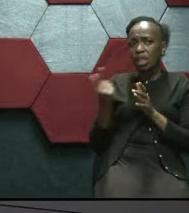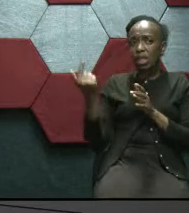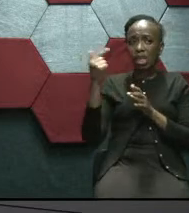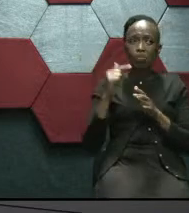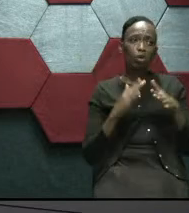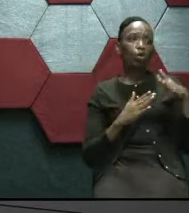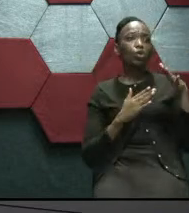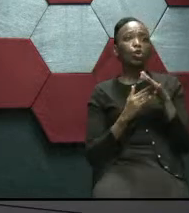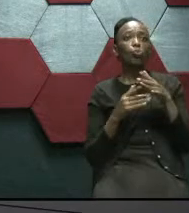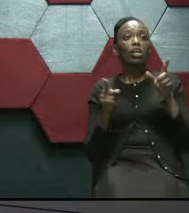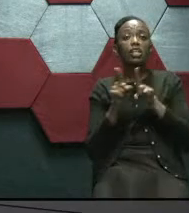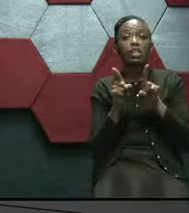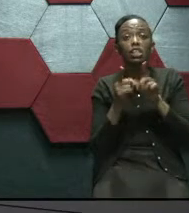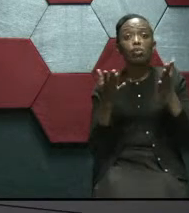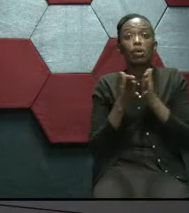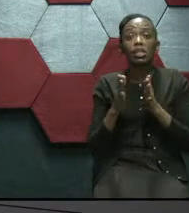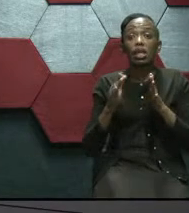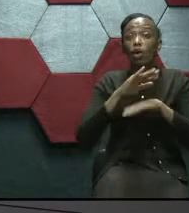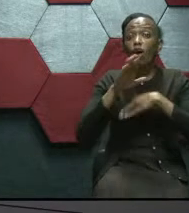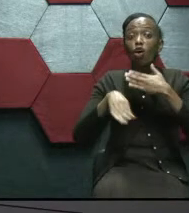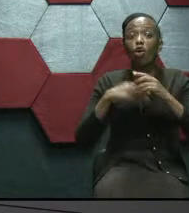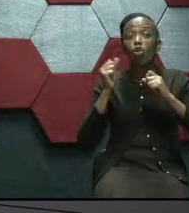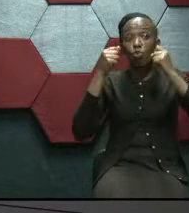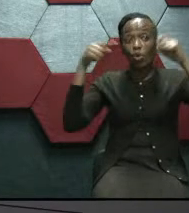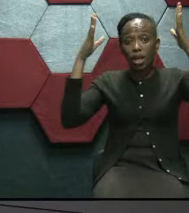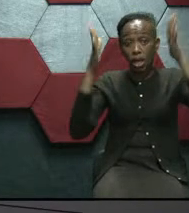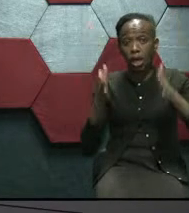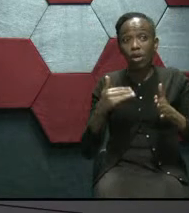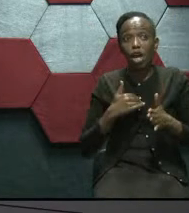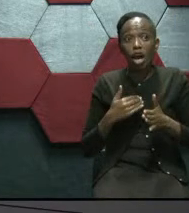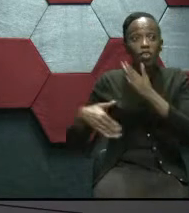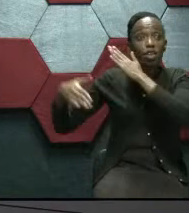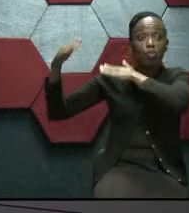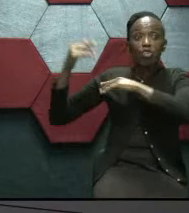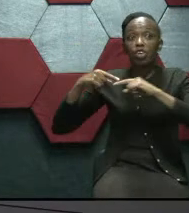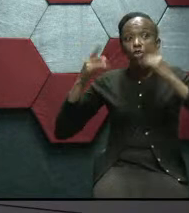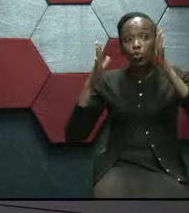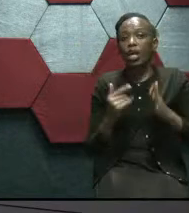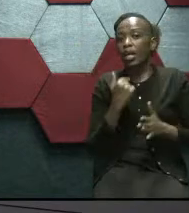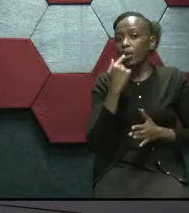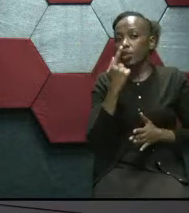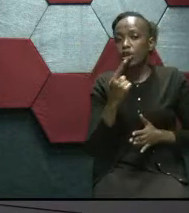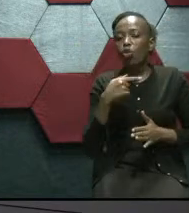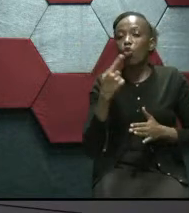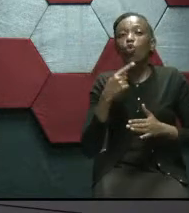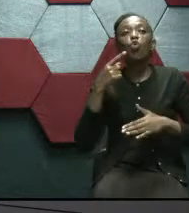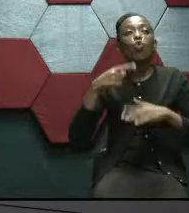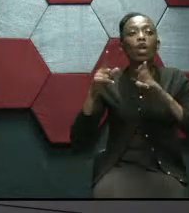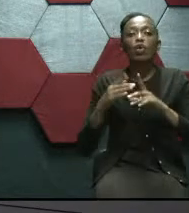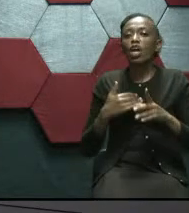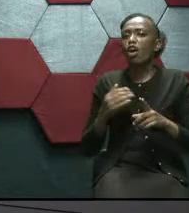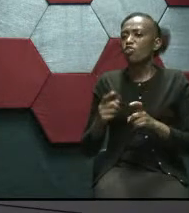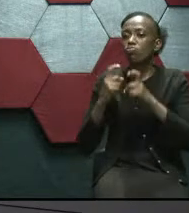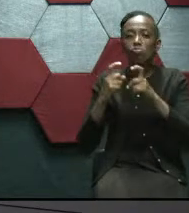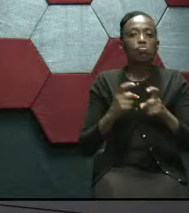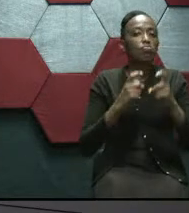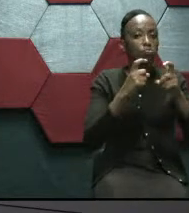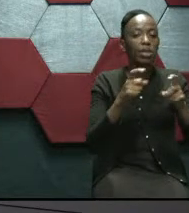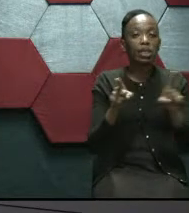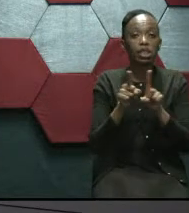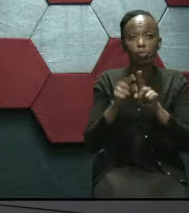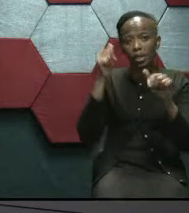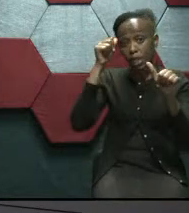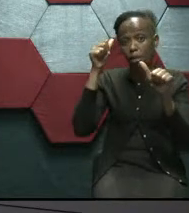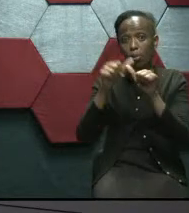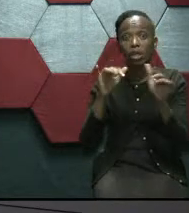top as our overall champion. So we have the previous winners here, and I'll tell you who has won. We have so many awards to mention. Just a